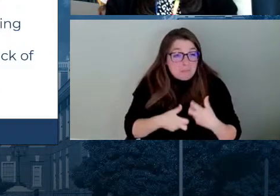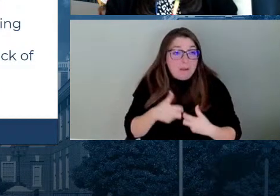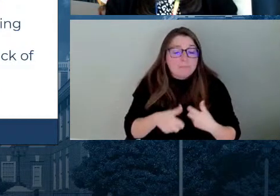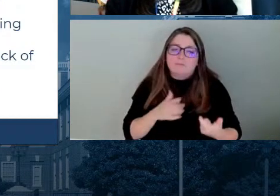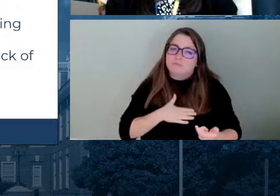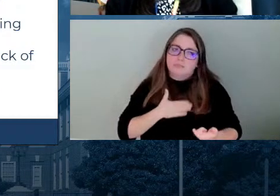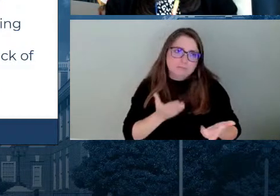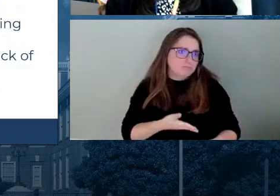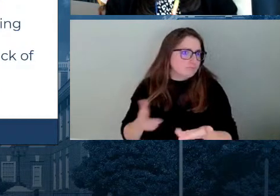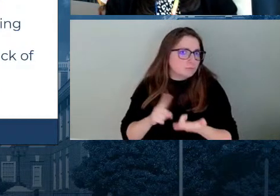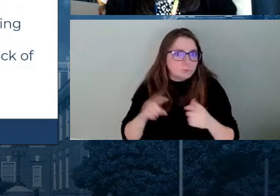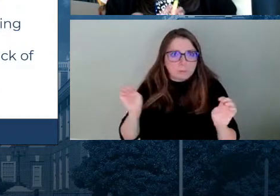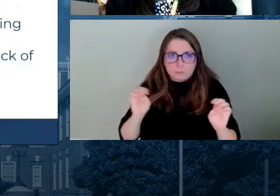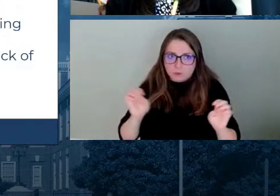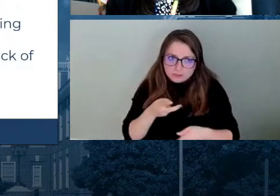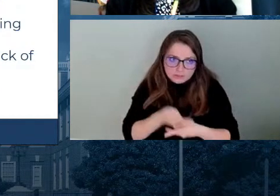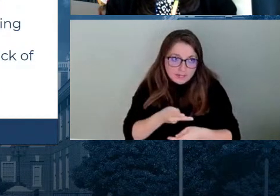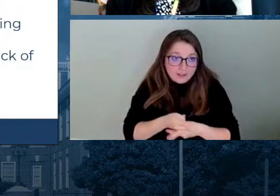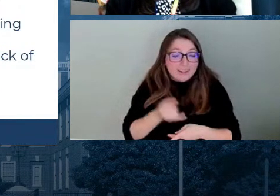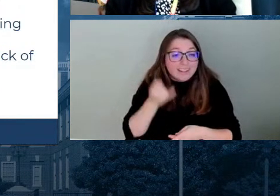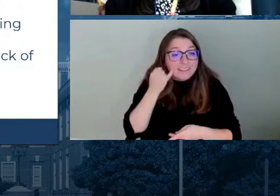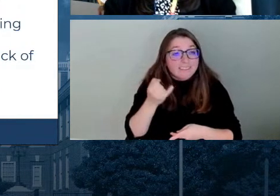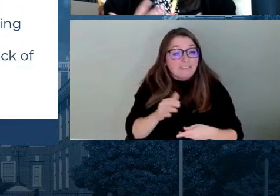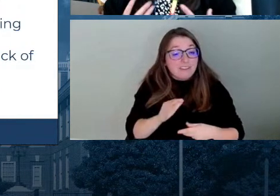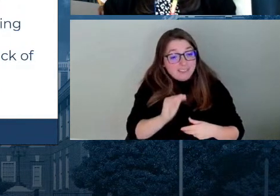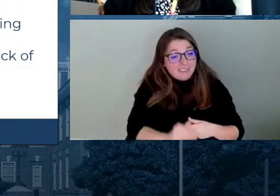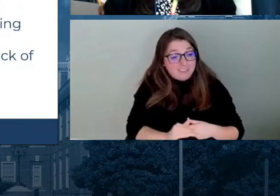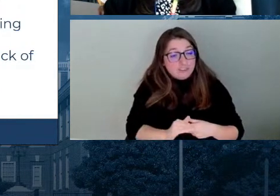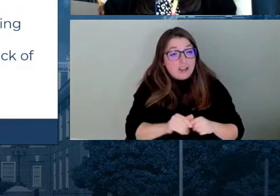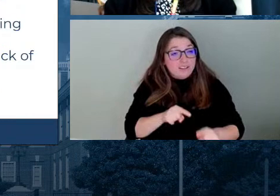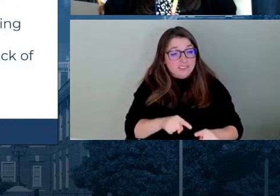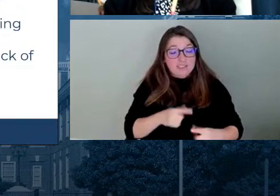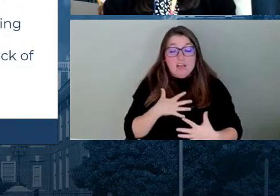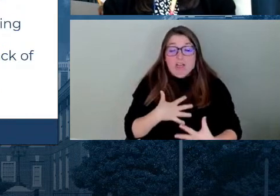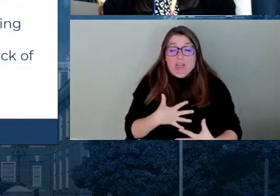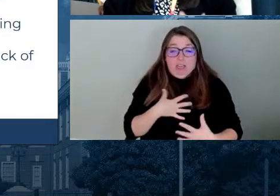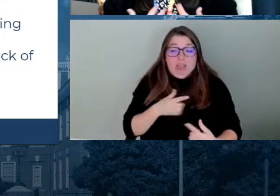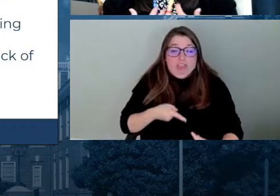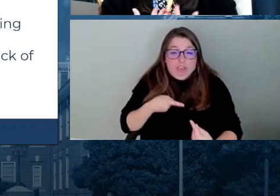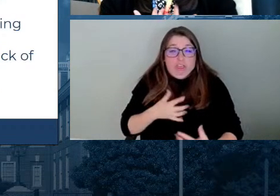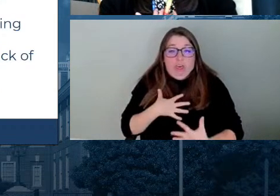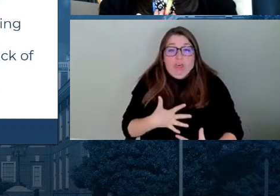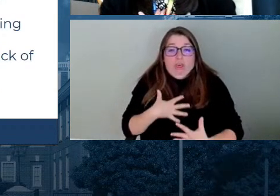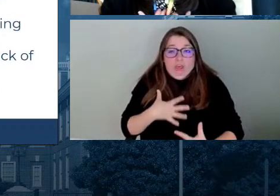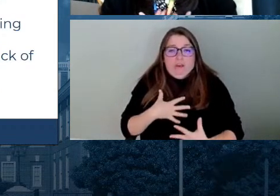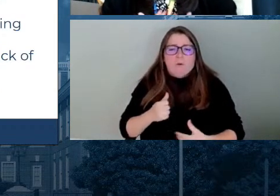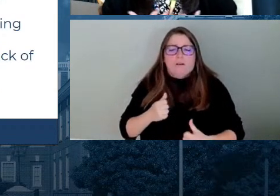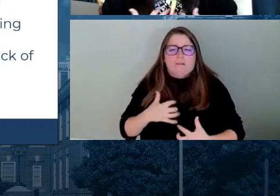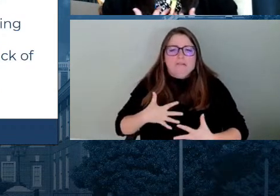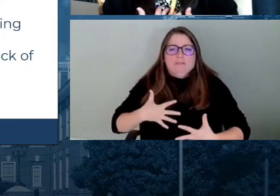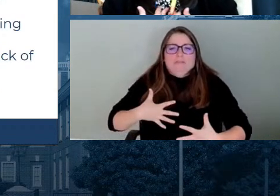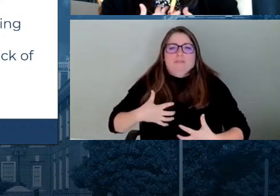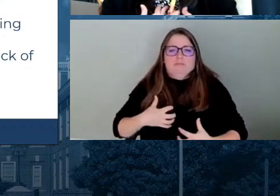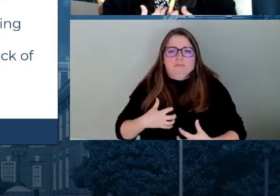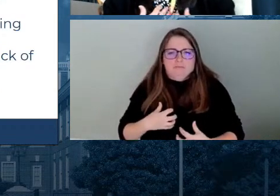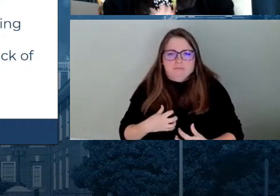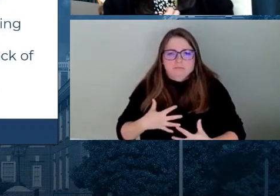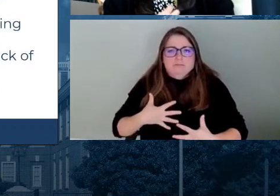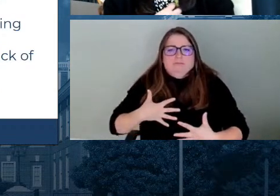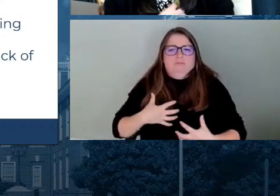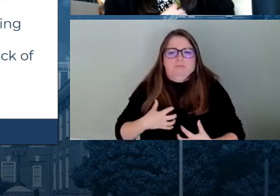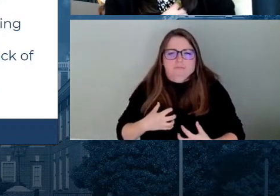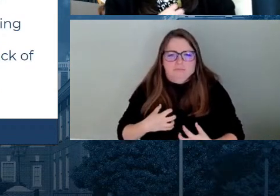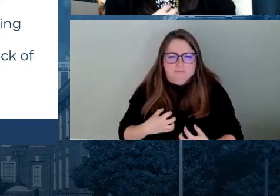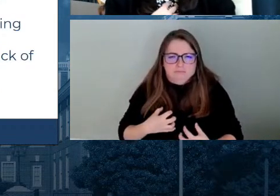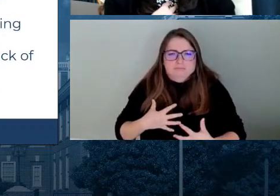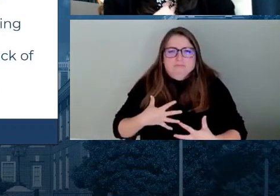there's shortness of breath, your child's struggling for breath, wheezing, your child's chest is caving in, indicating that they